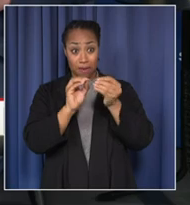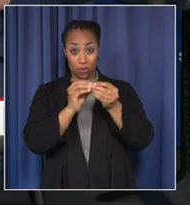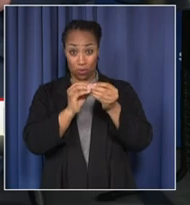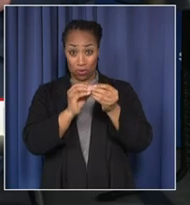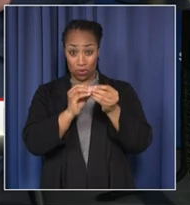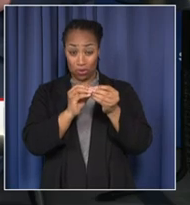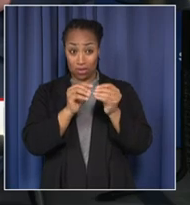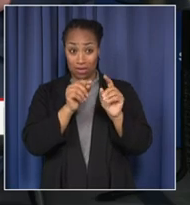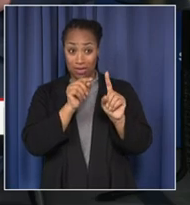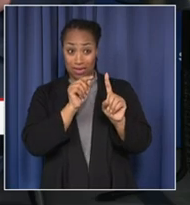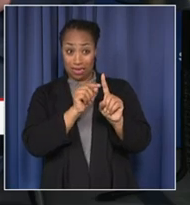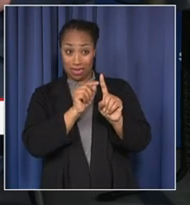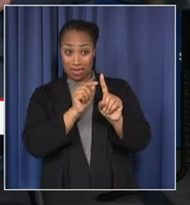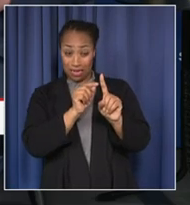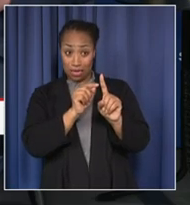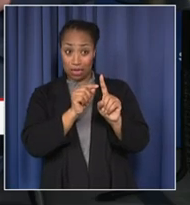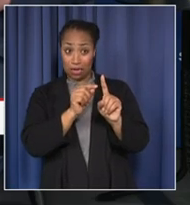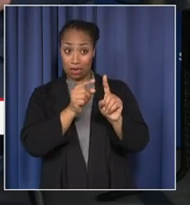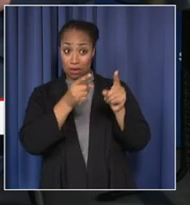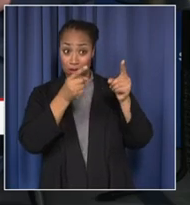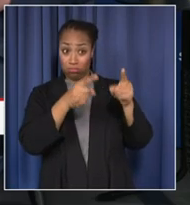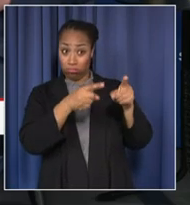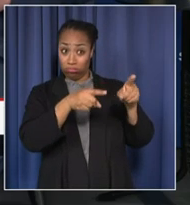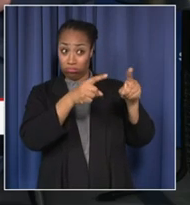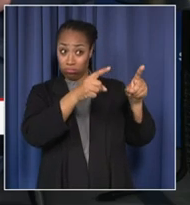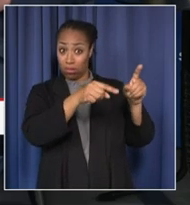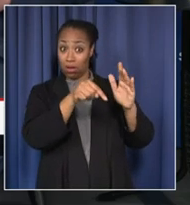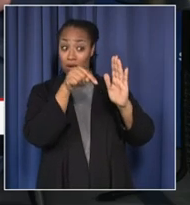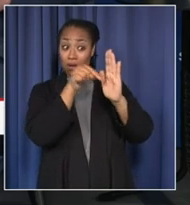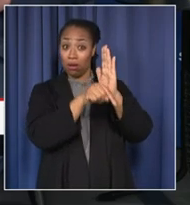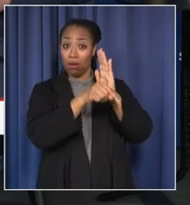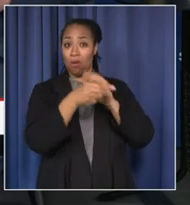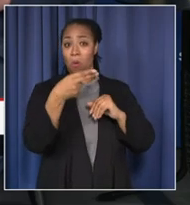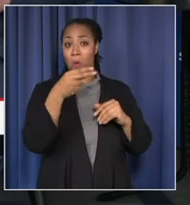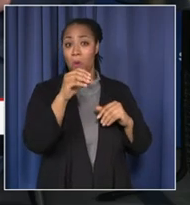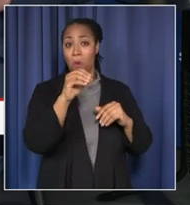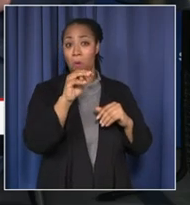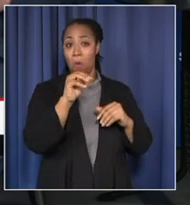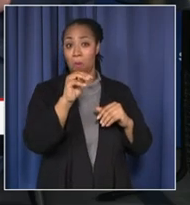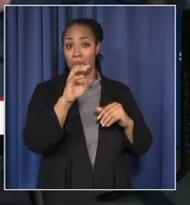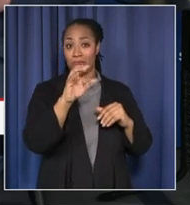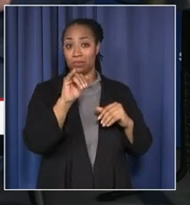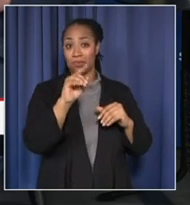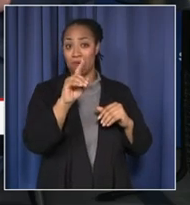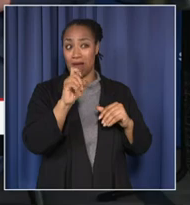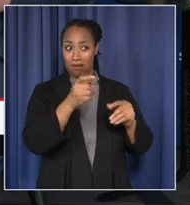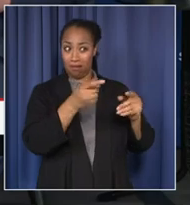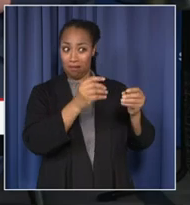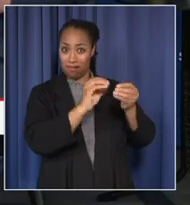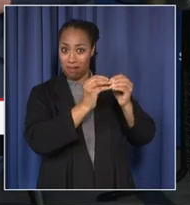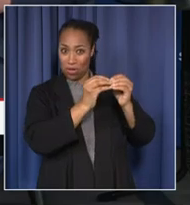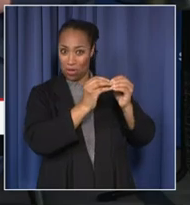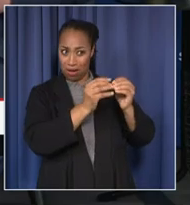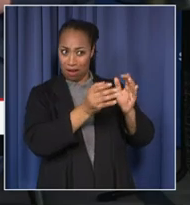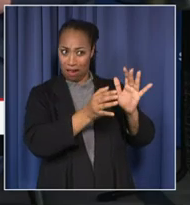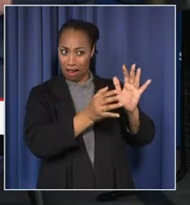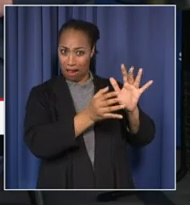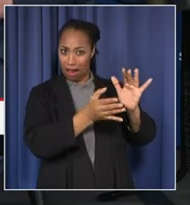sort of rise in homicides in that same sort of vein as you're talking about prosecutions of violent